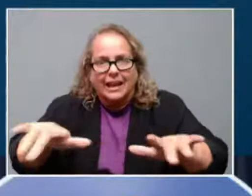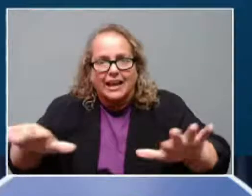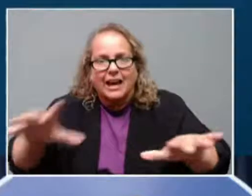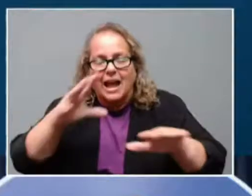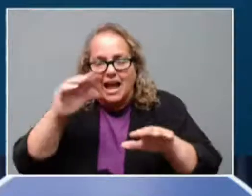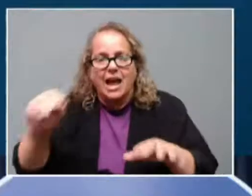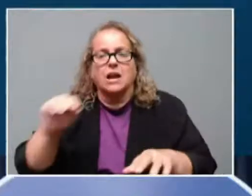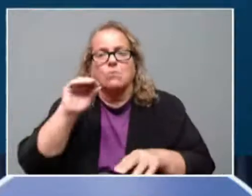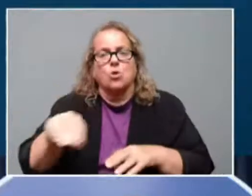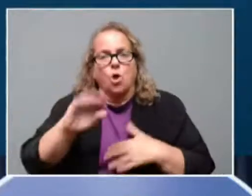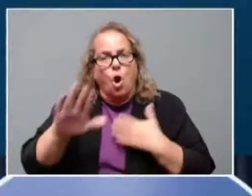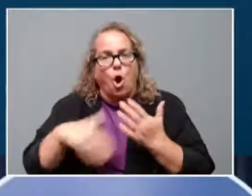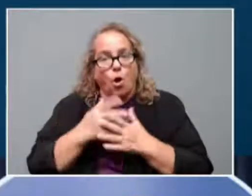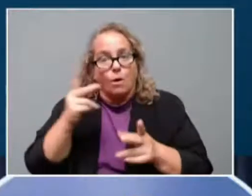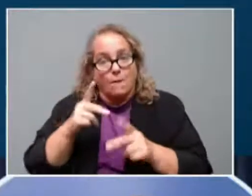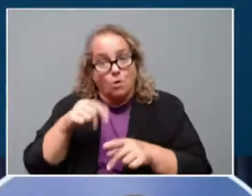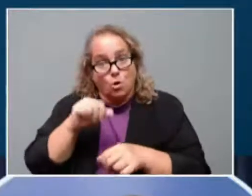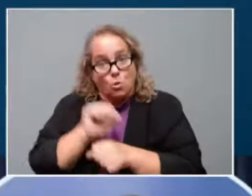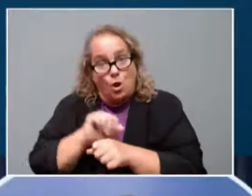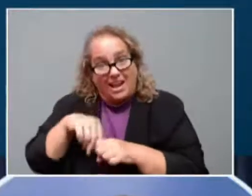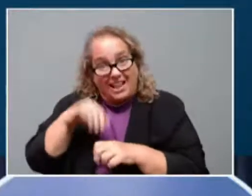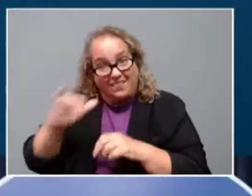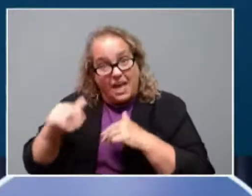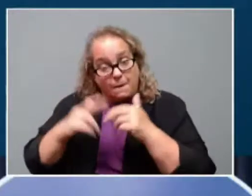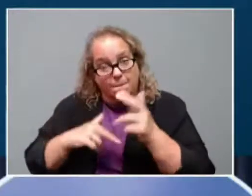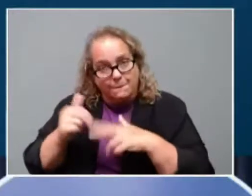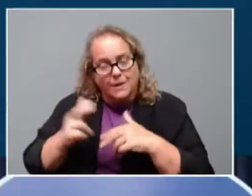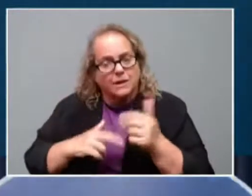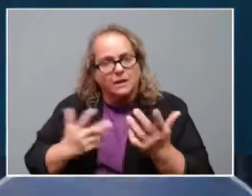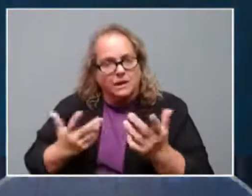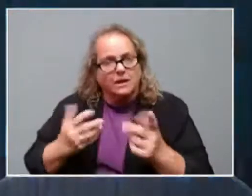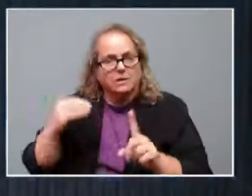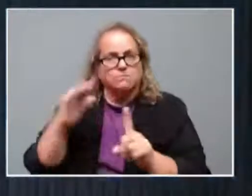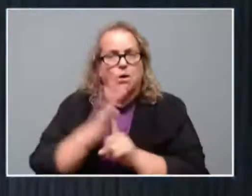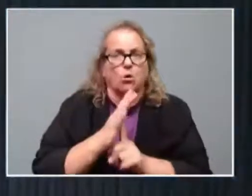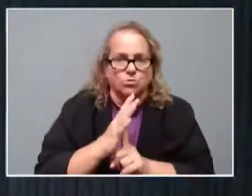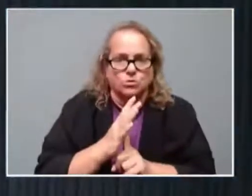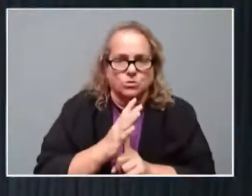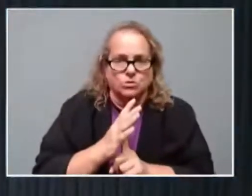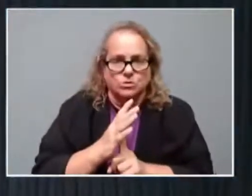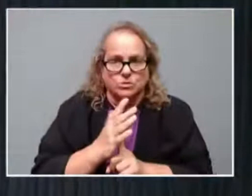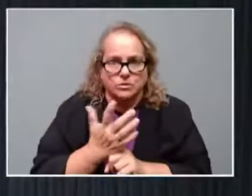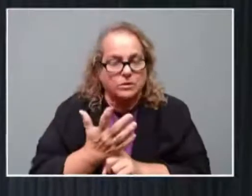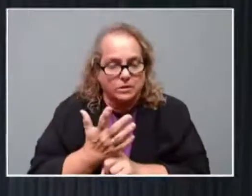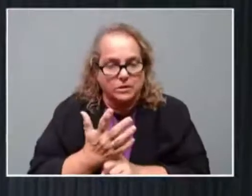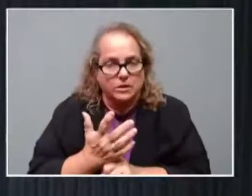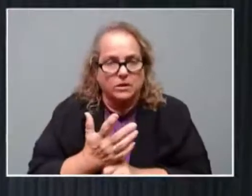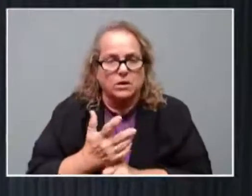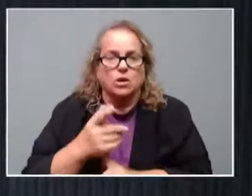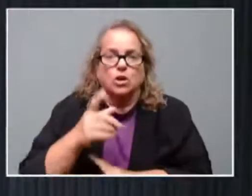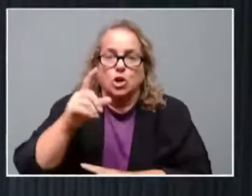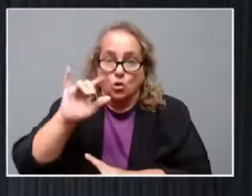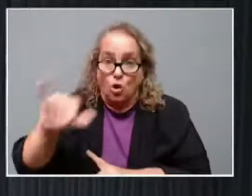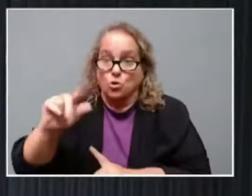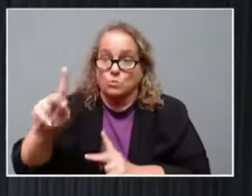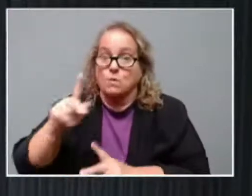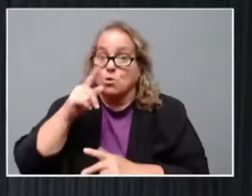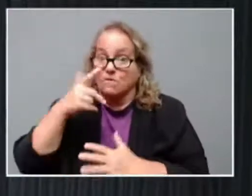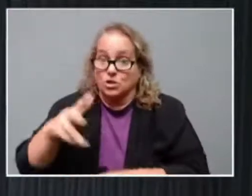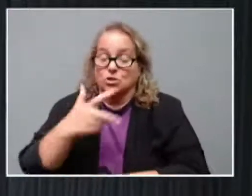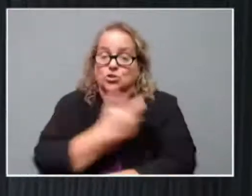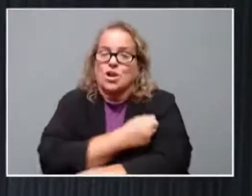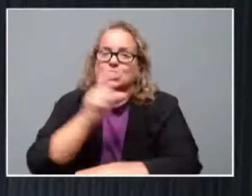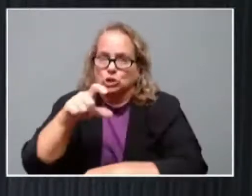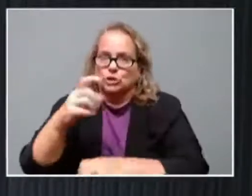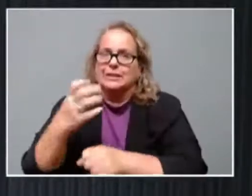at risk because of their extra exposure. So they ought to get a booster. That's not the answer, but I really want those individuals to go out and